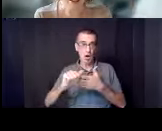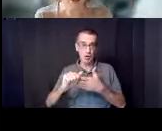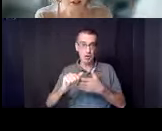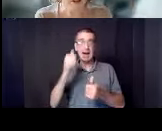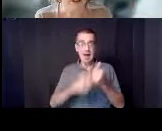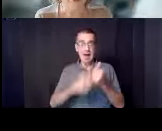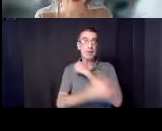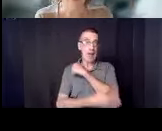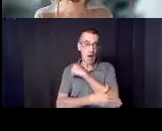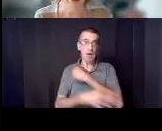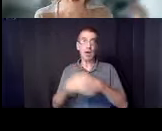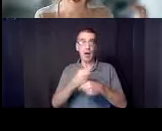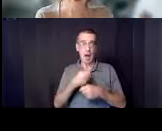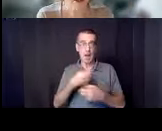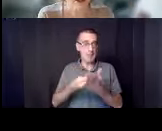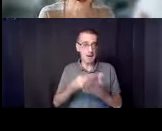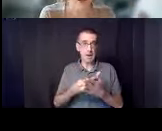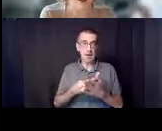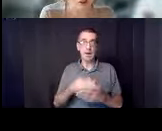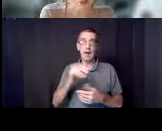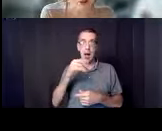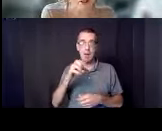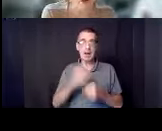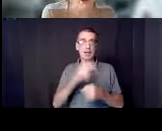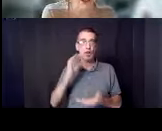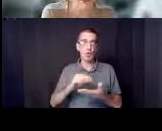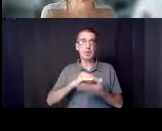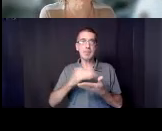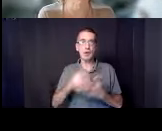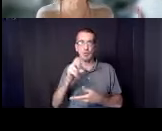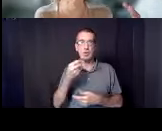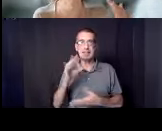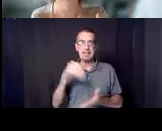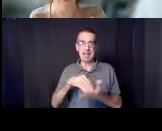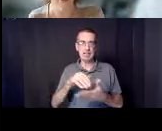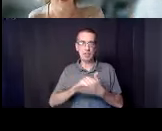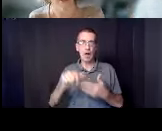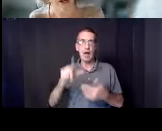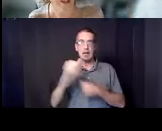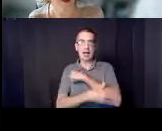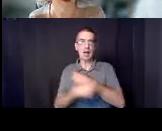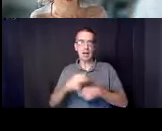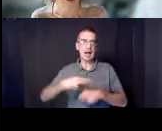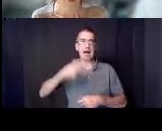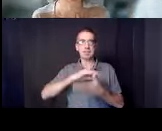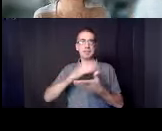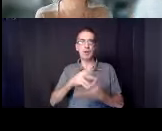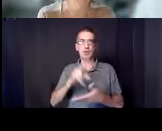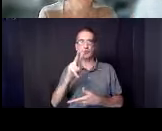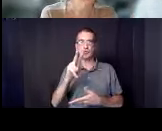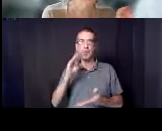Every single county got money. Alpine County got the lowest amount at $219,000. LA County got the highest amount at $2